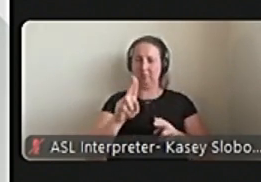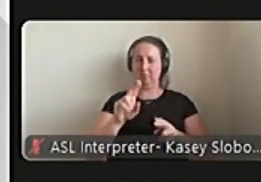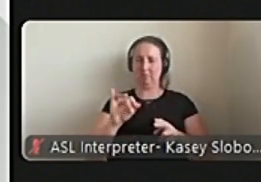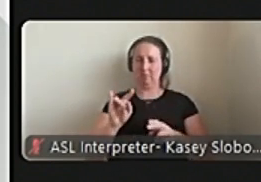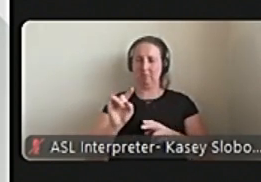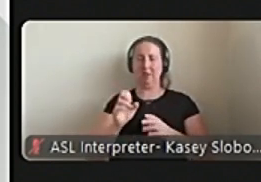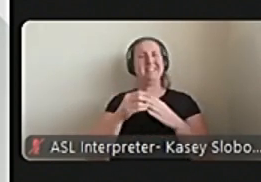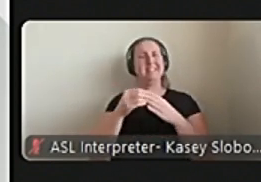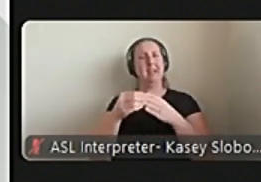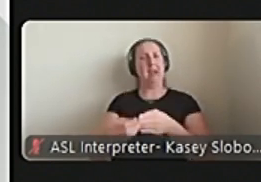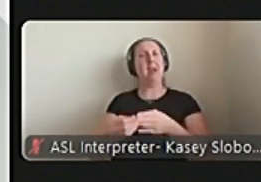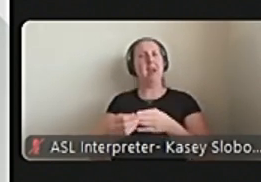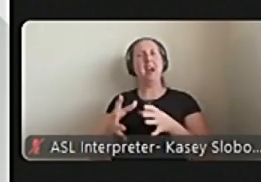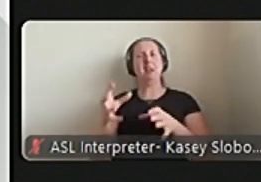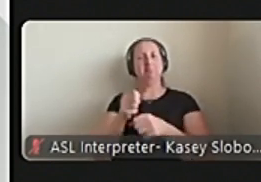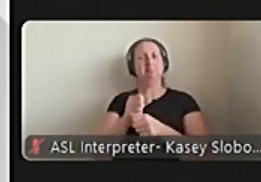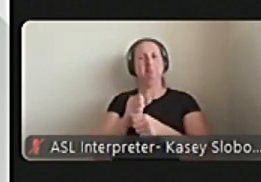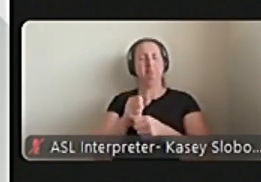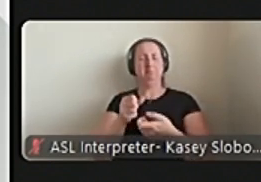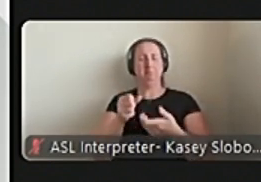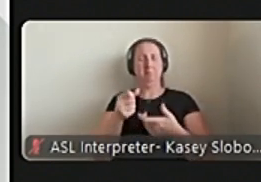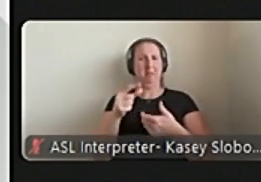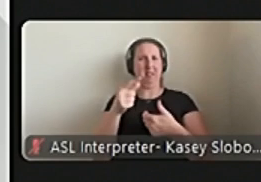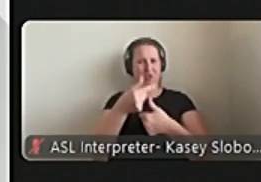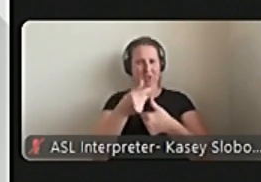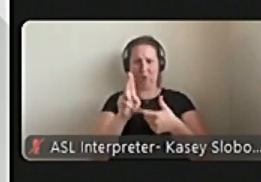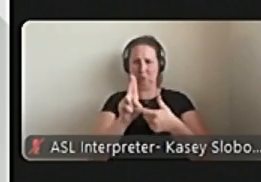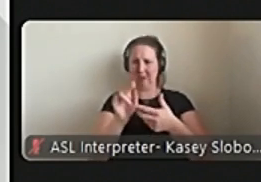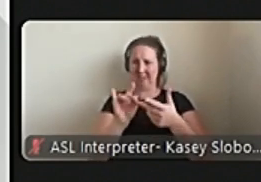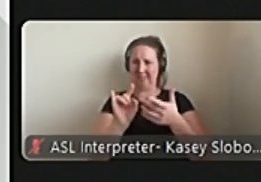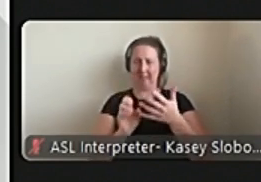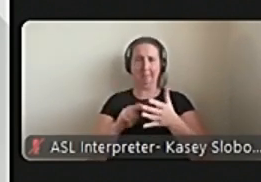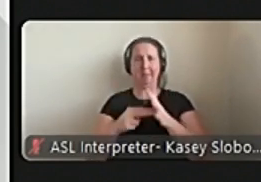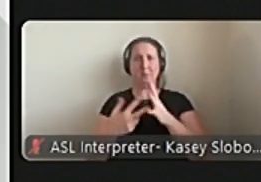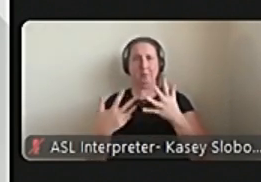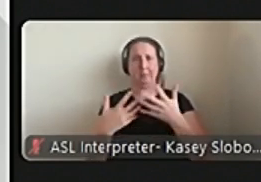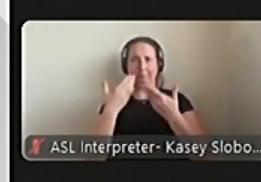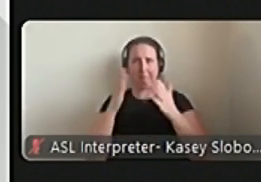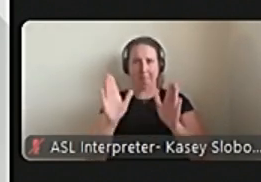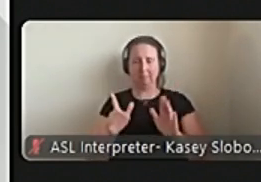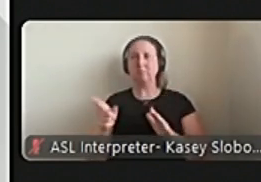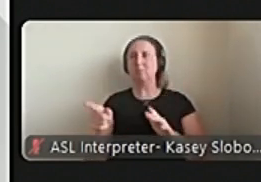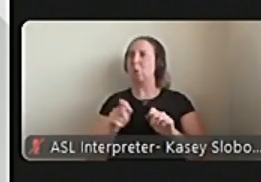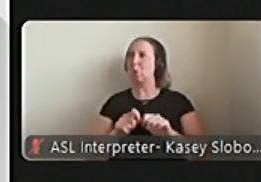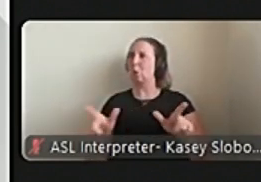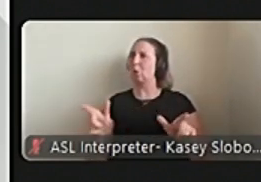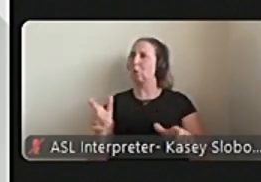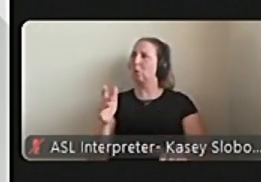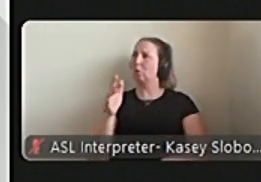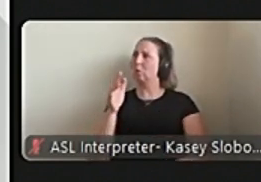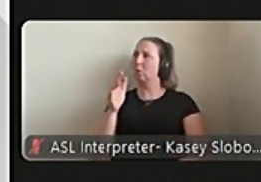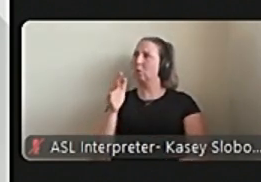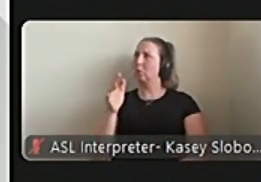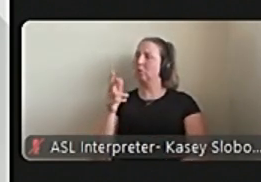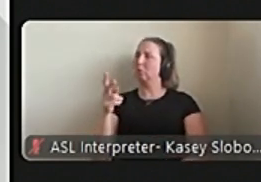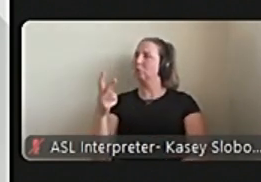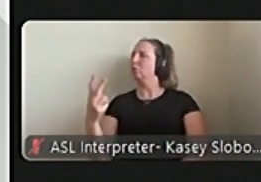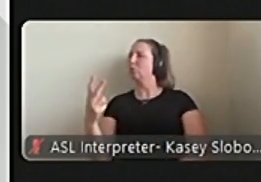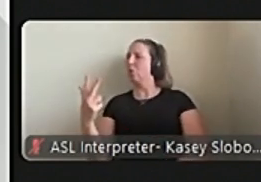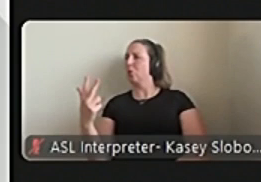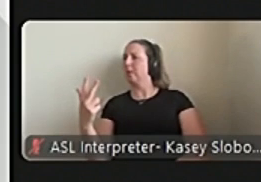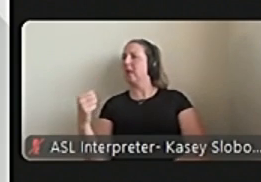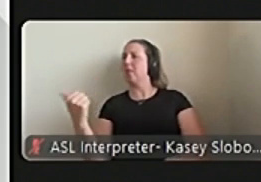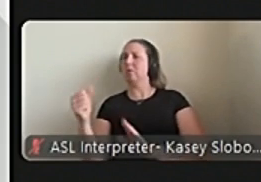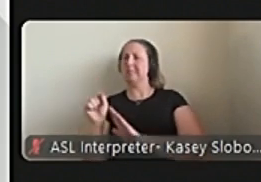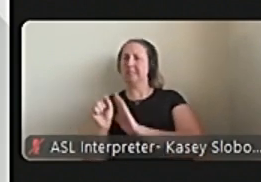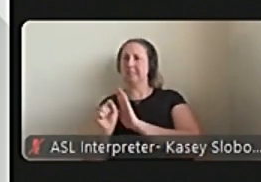navigation system. And so they're launching it in 2 or 4 other states right now. It's not yet to Nebraska, but we hope to have